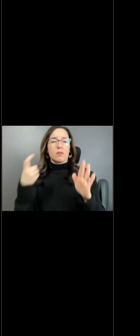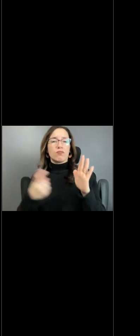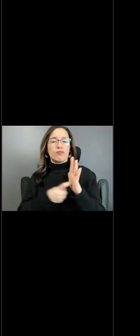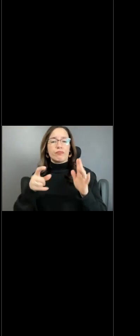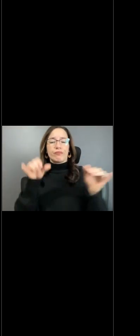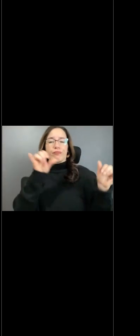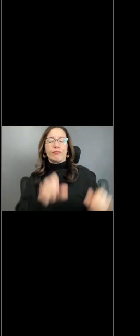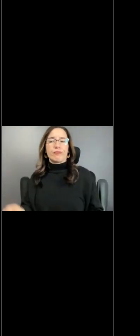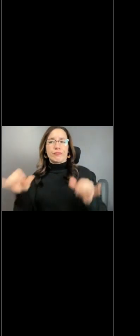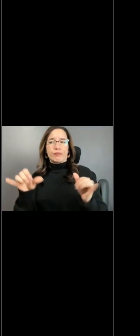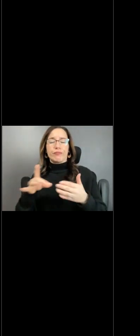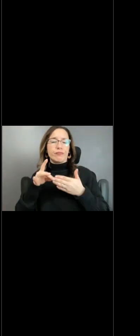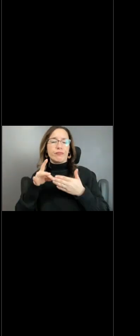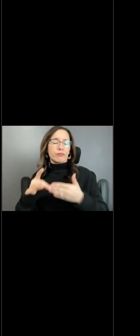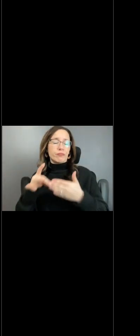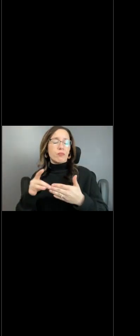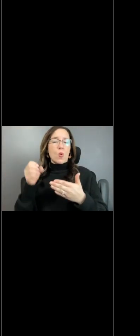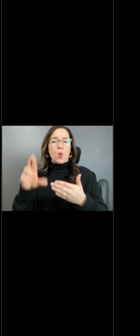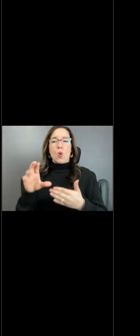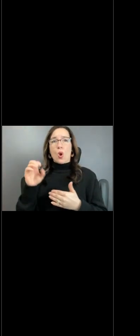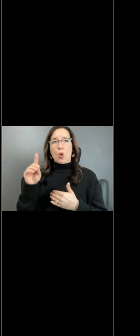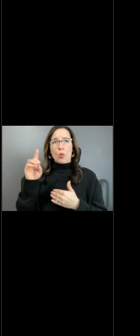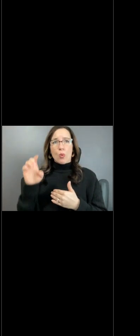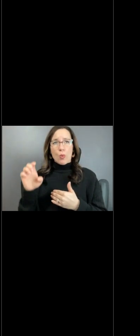standard, guideline, or code.